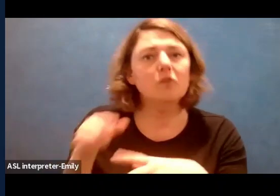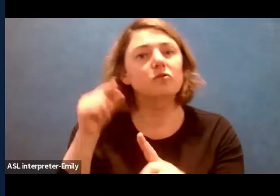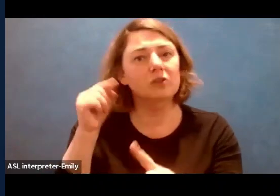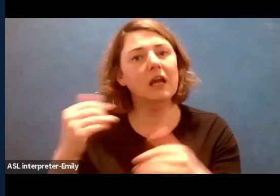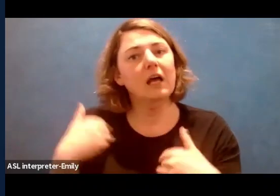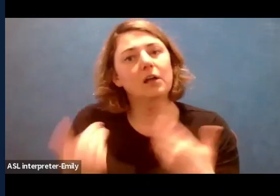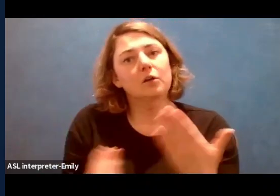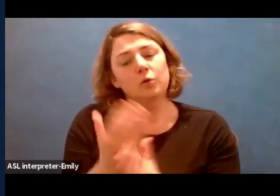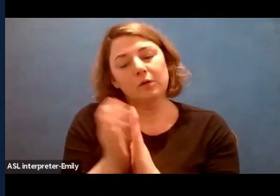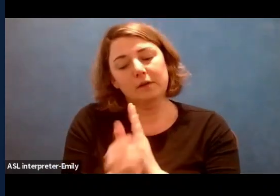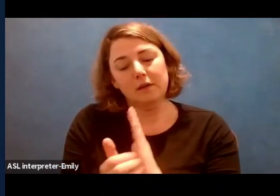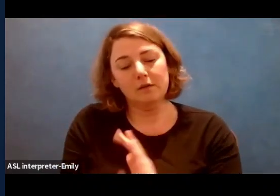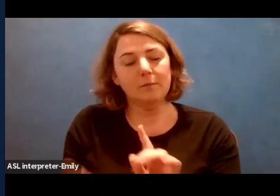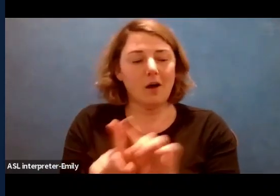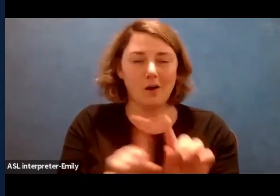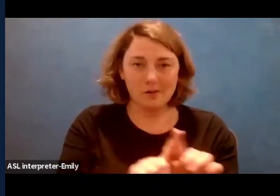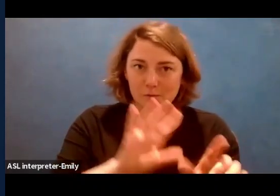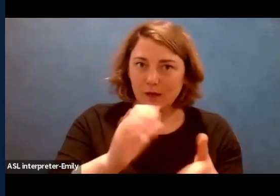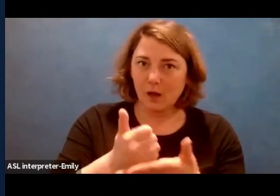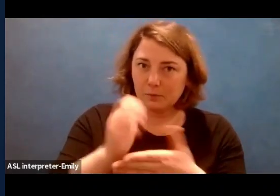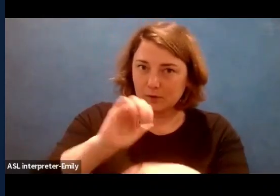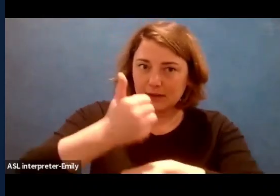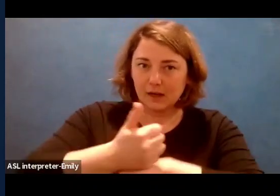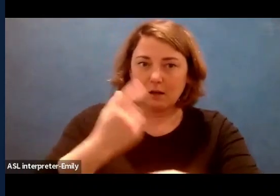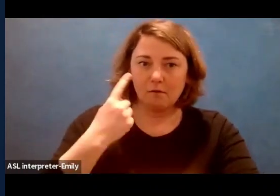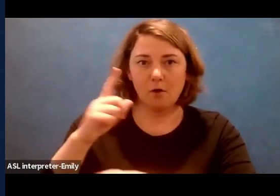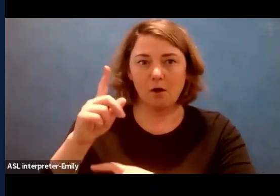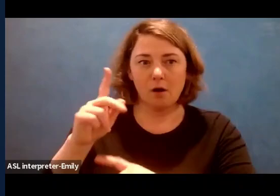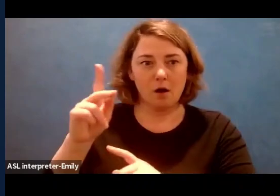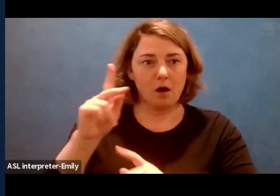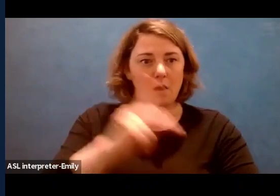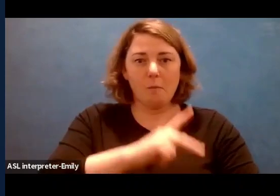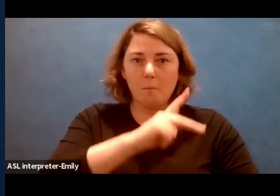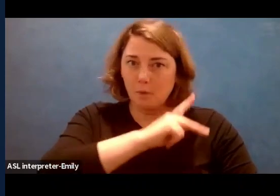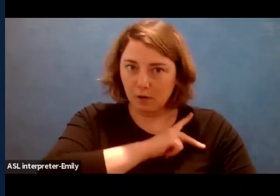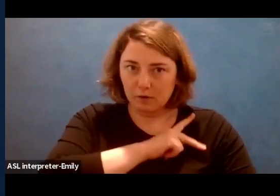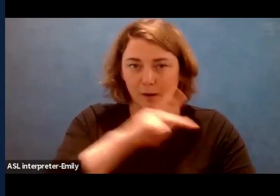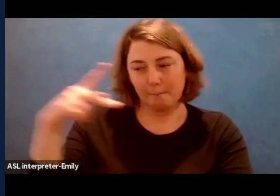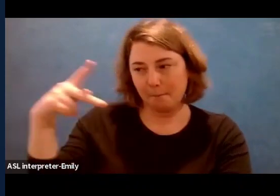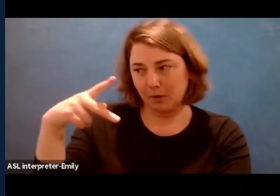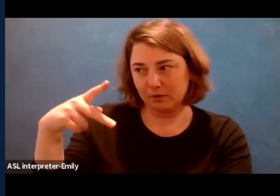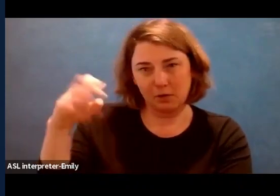new skills, but we helped her get set up with a personal emergency management system.